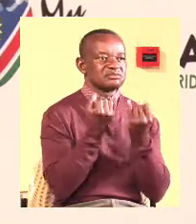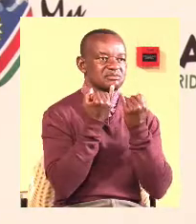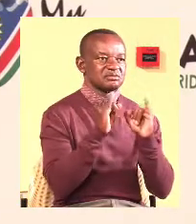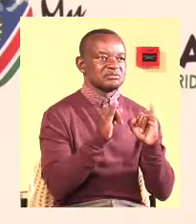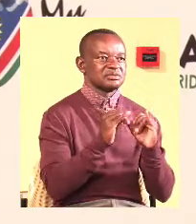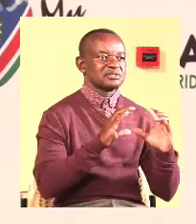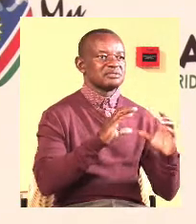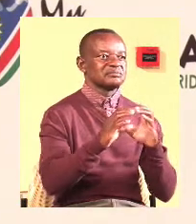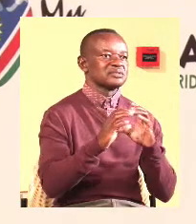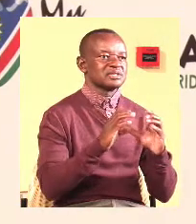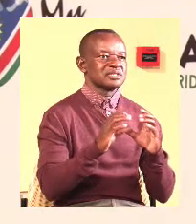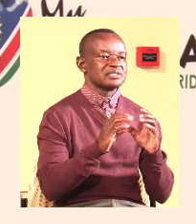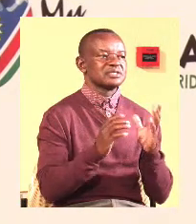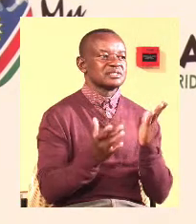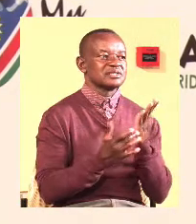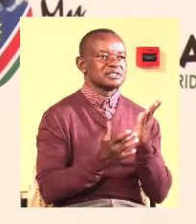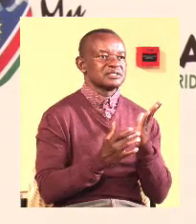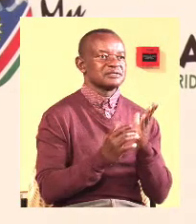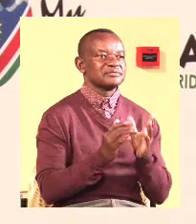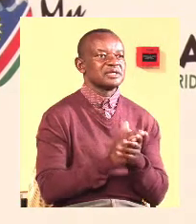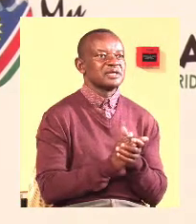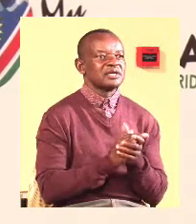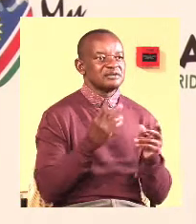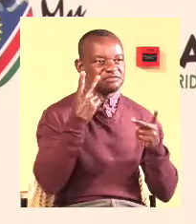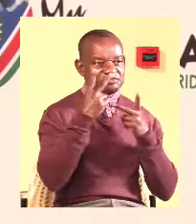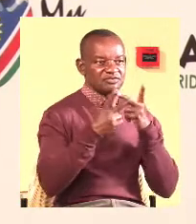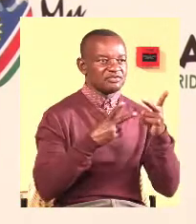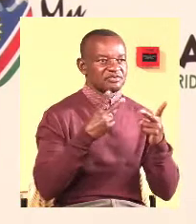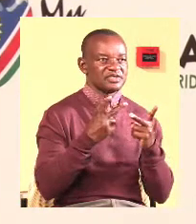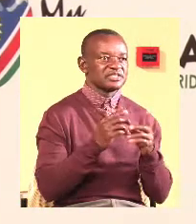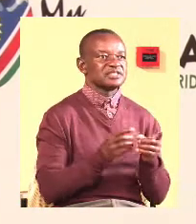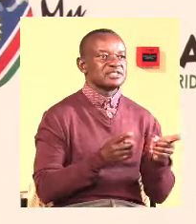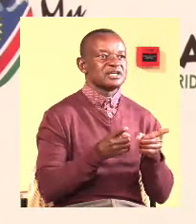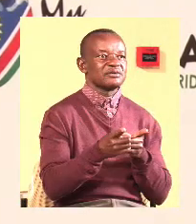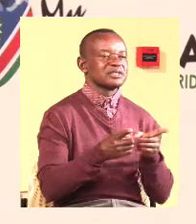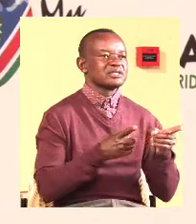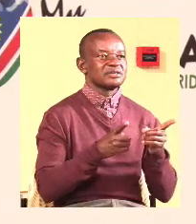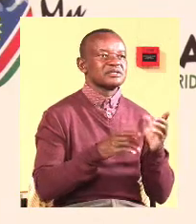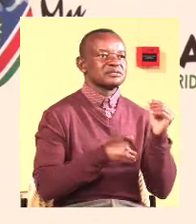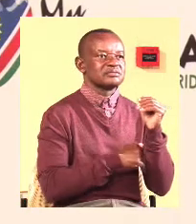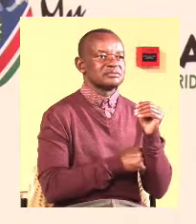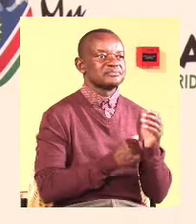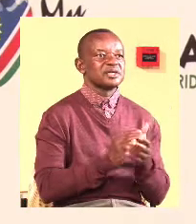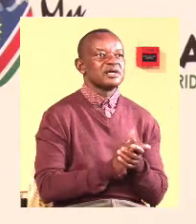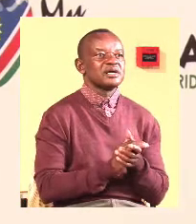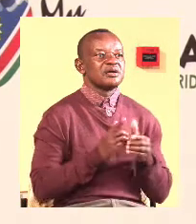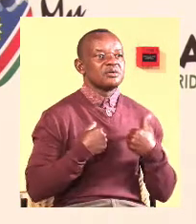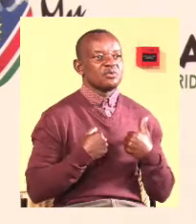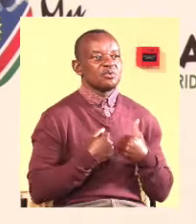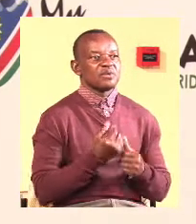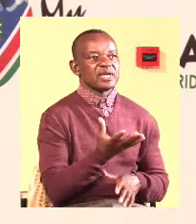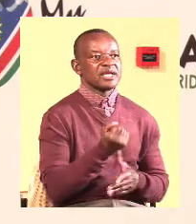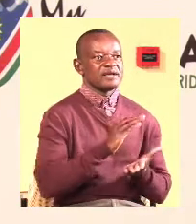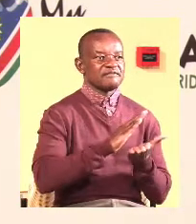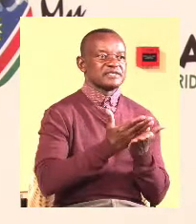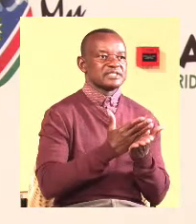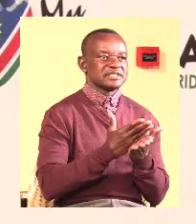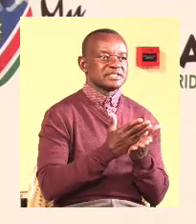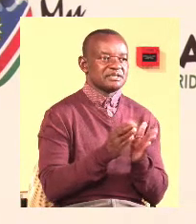Health Directorate. We have a few pamphlets on how to take care of